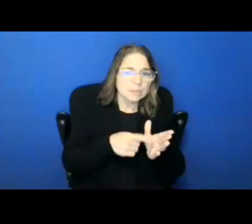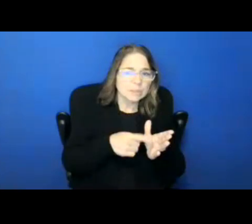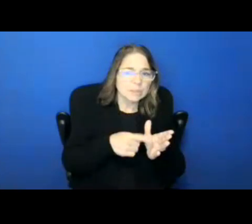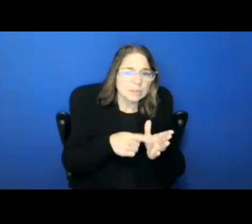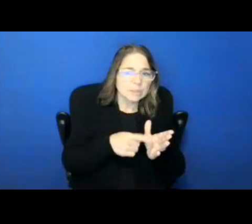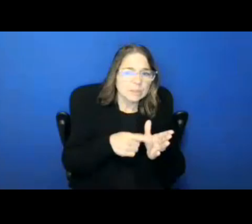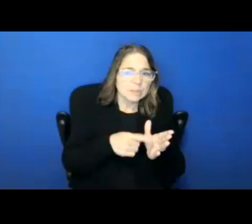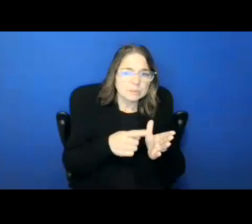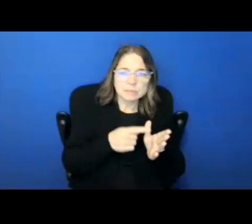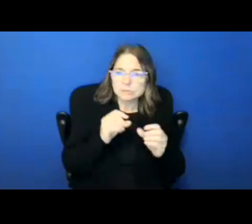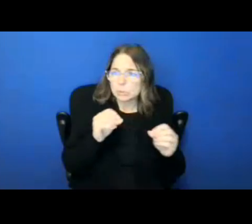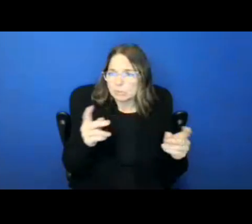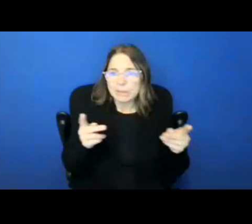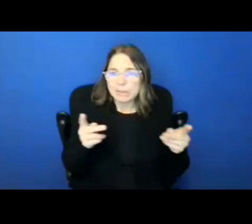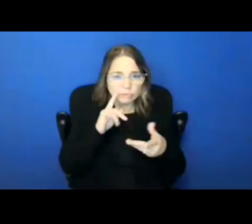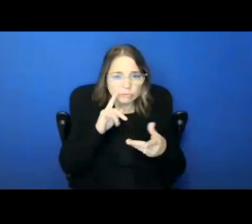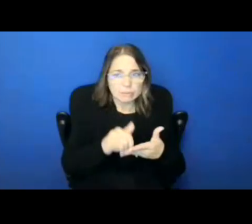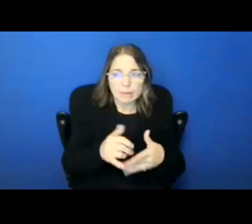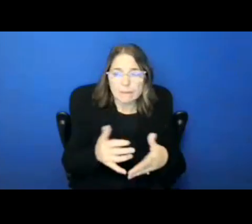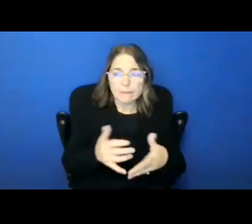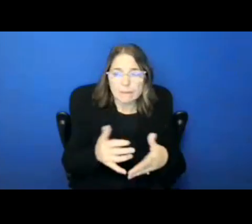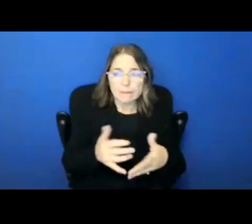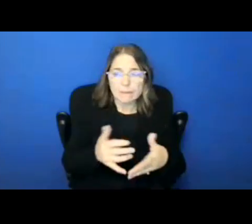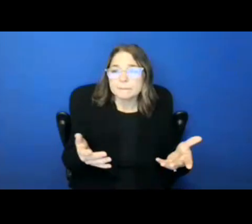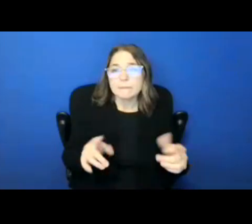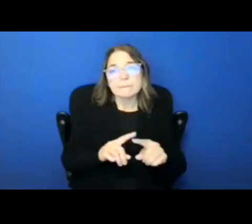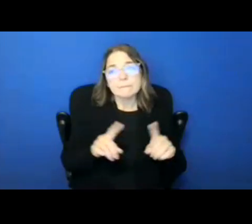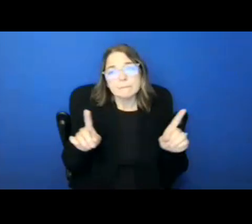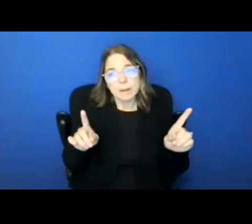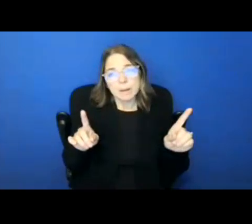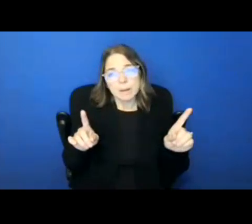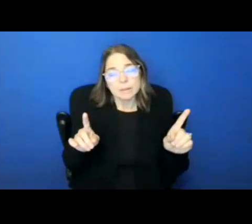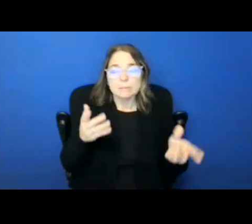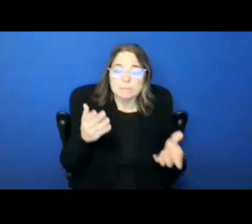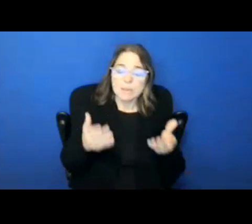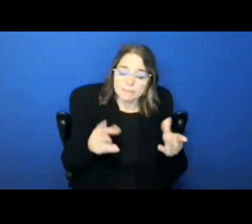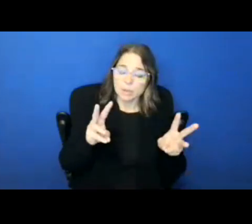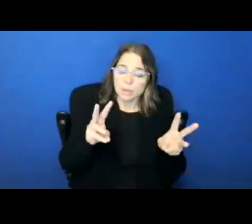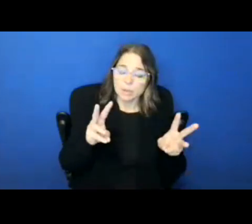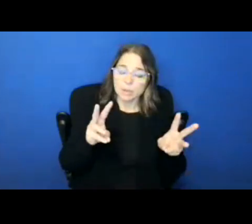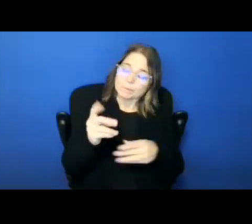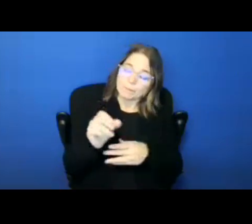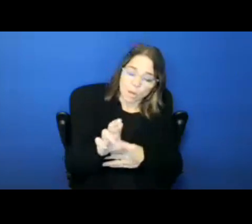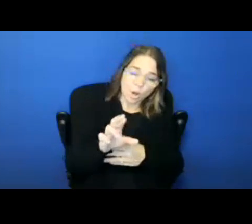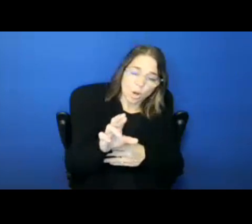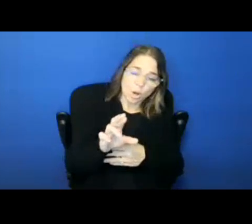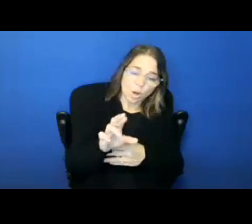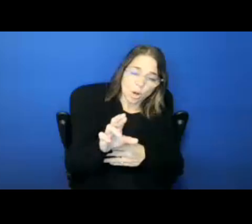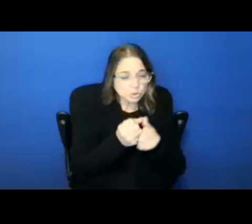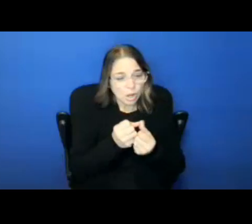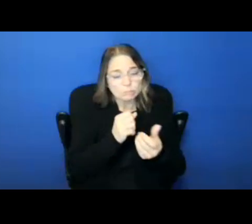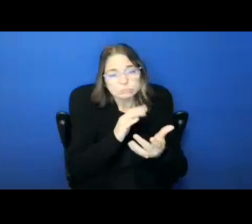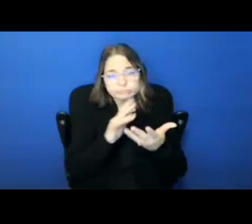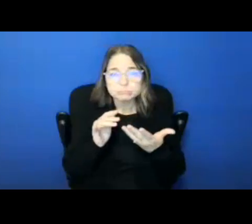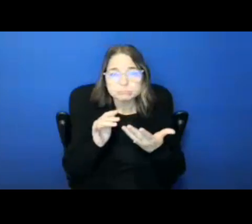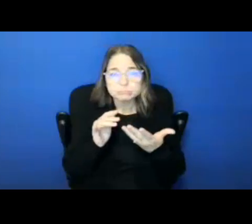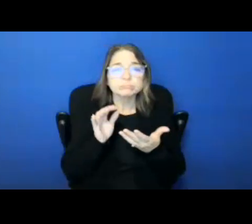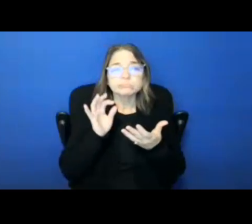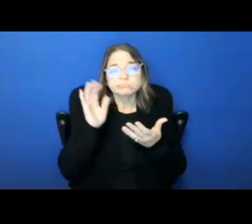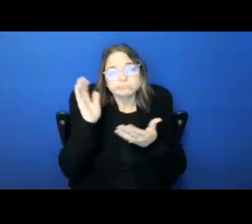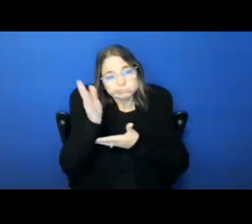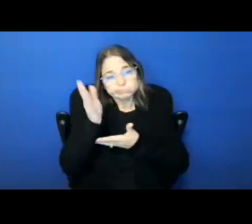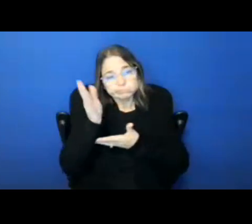to have on a Sunday, but we might have to come into a webinar or a workshop, give them some of the help